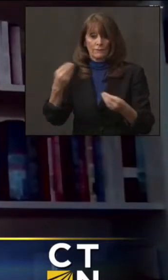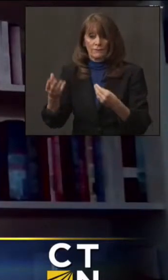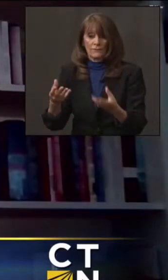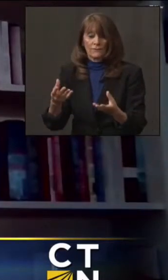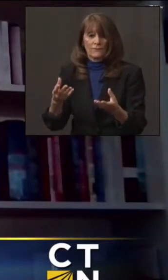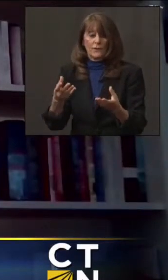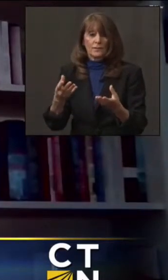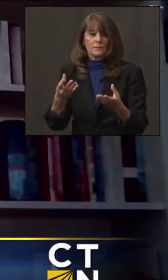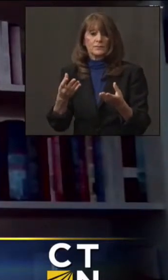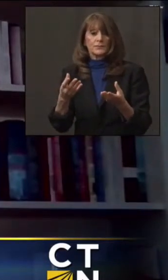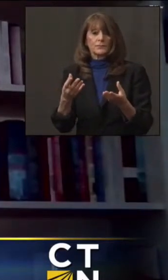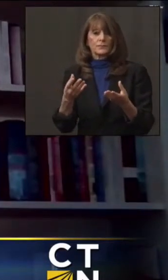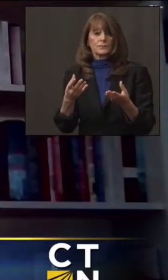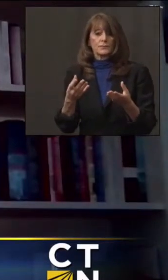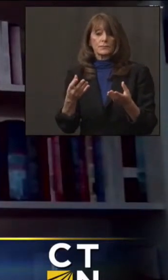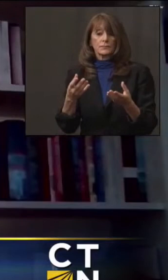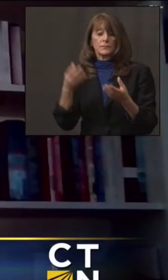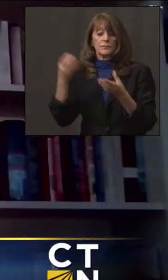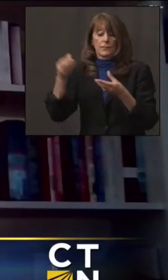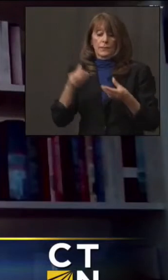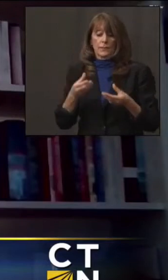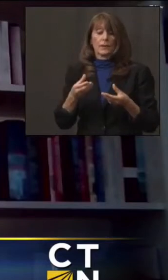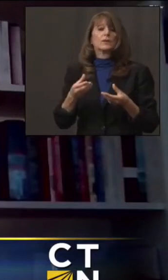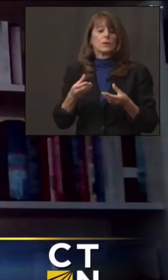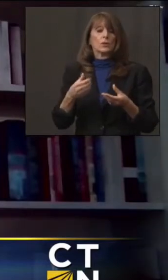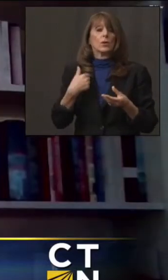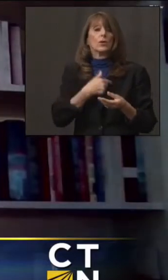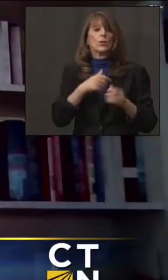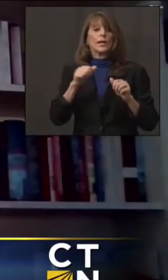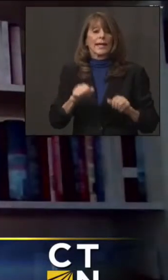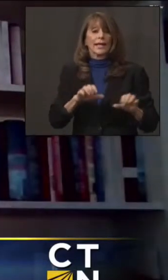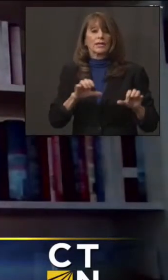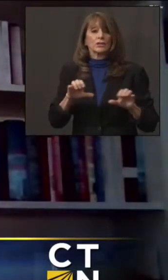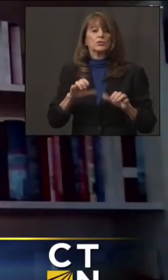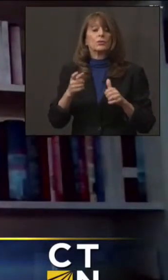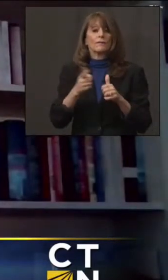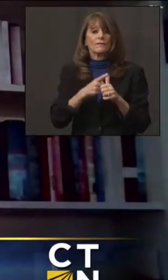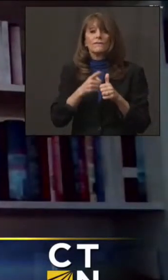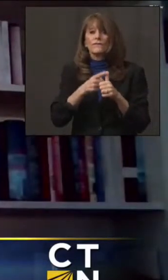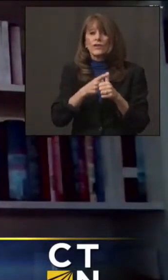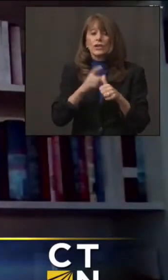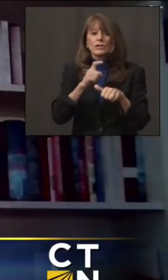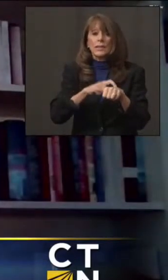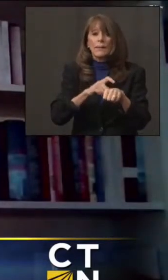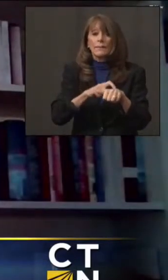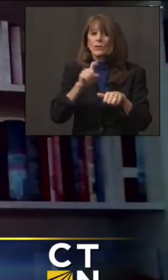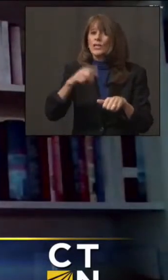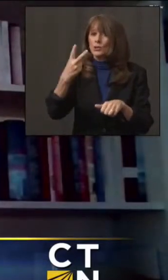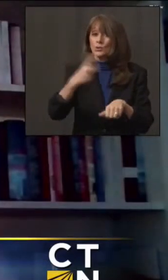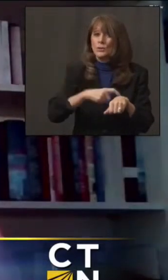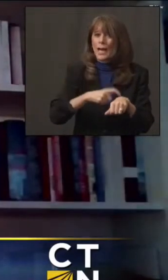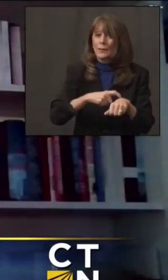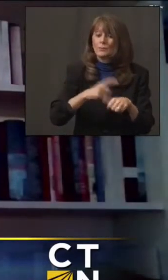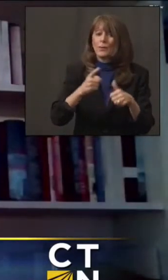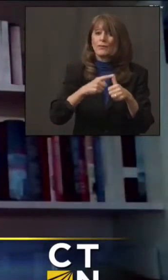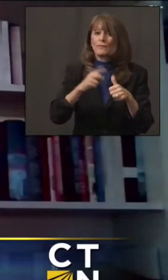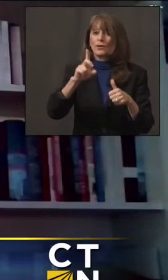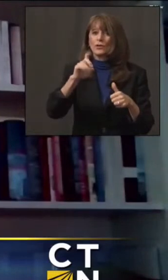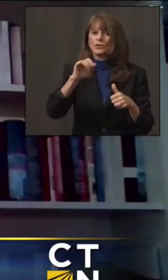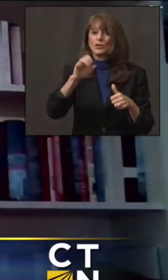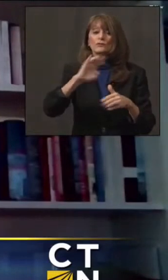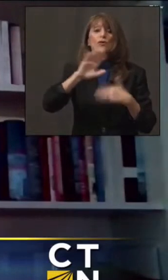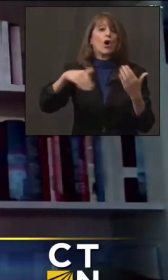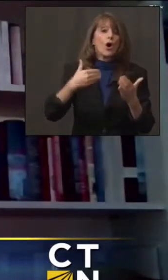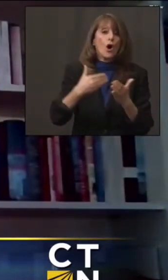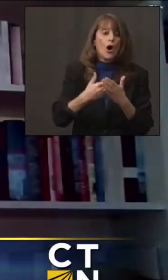been given would allow us to do a first dose of almost the entire healthcare